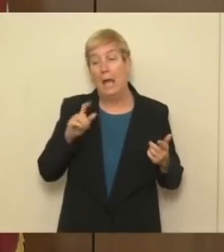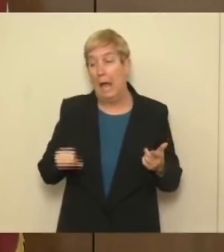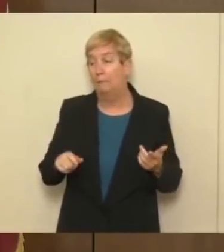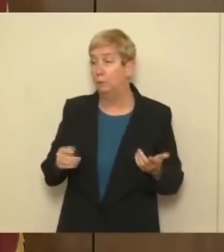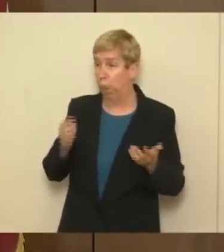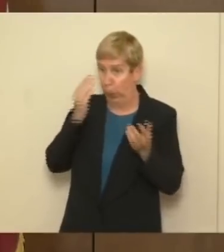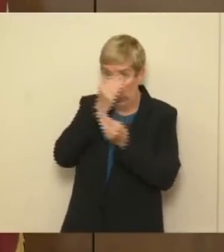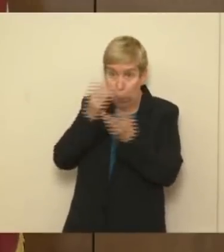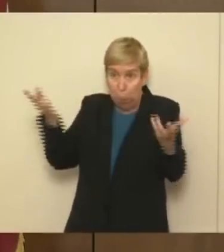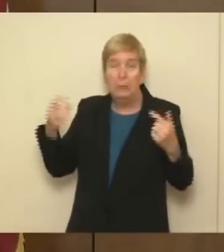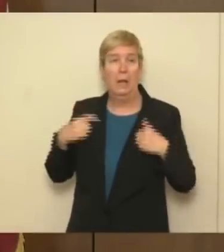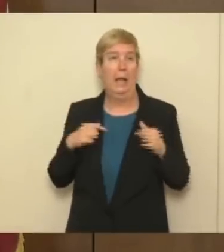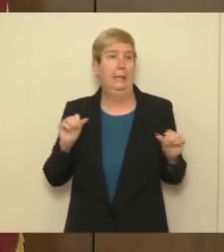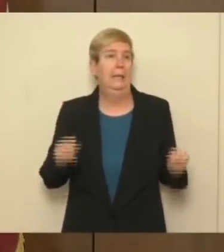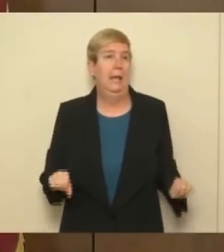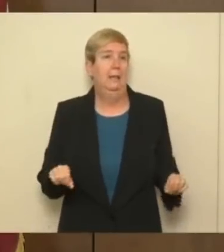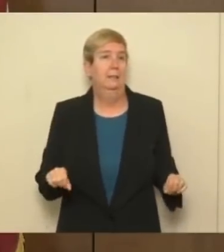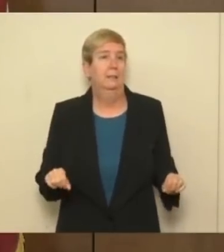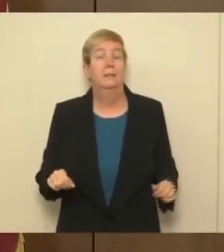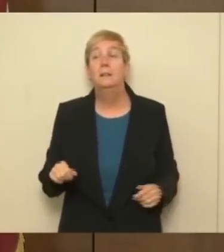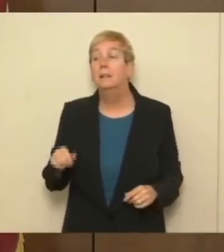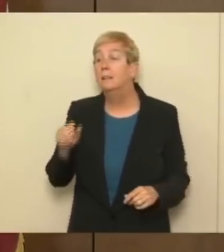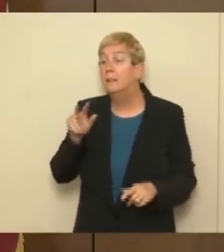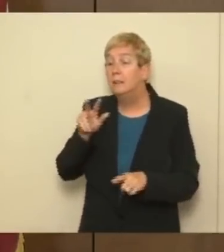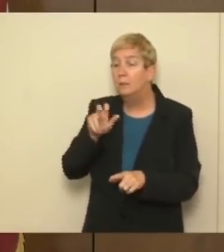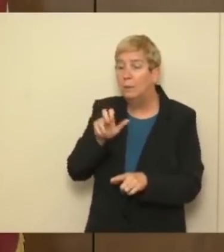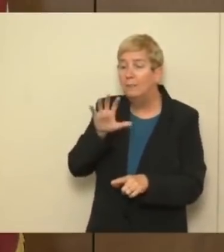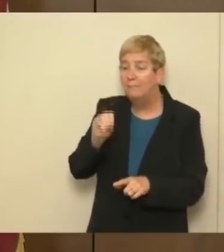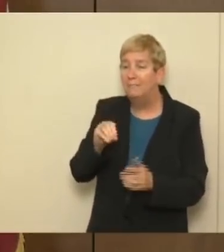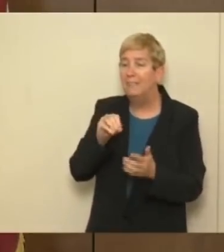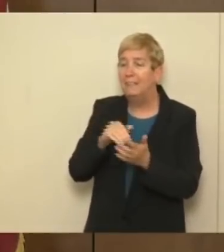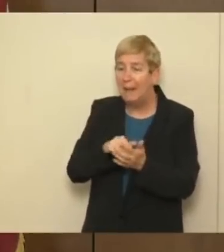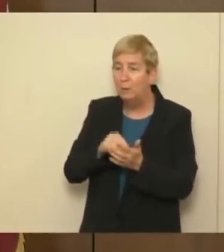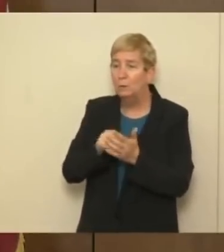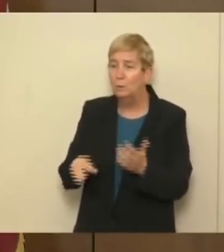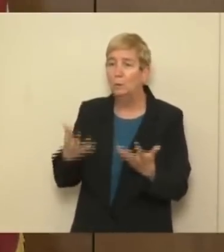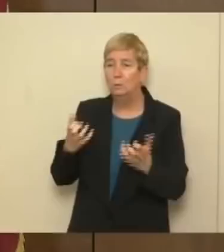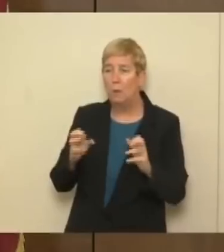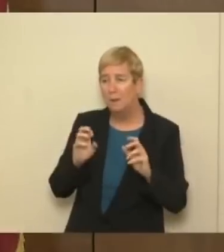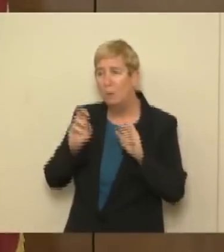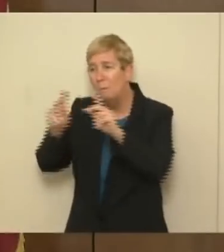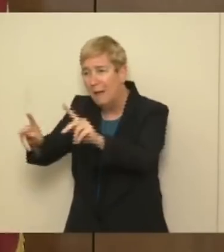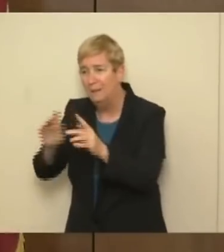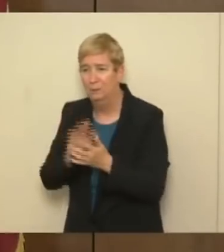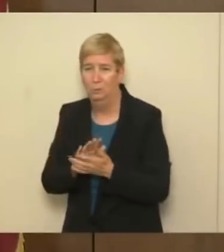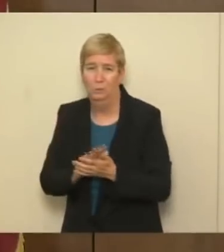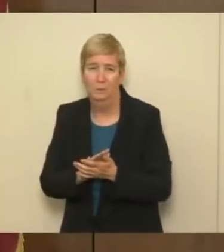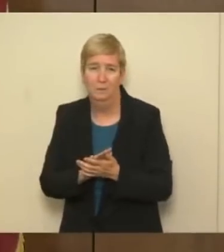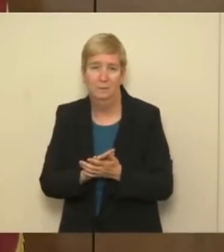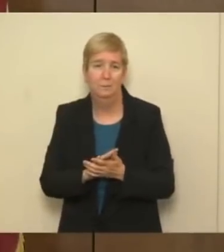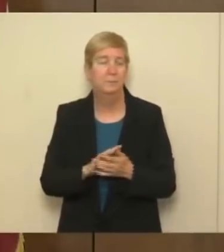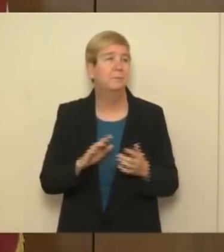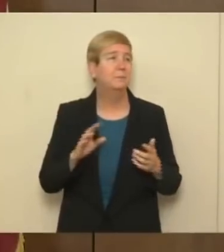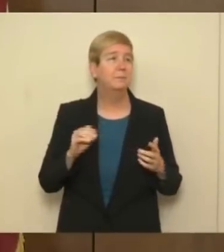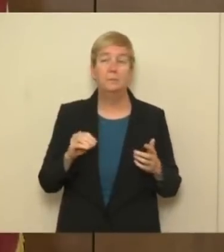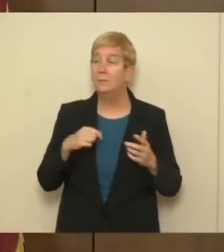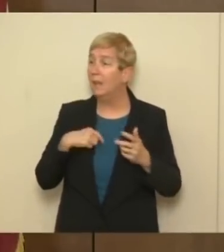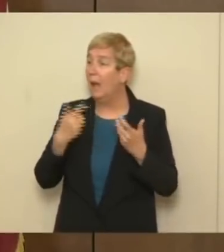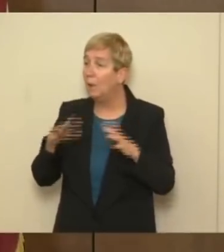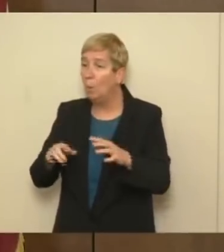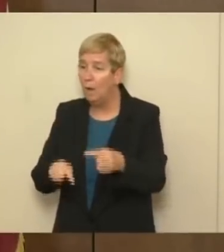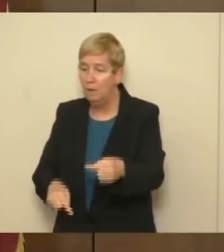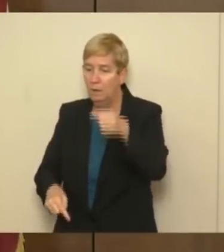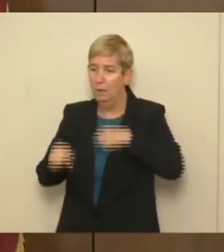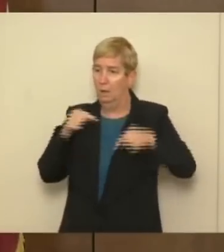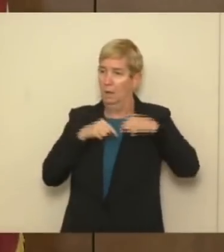making sure that 350,000 students can go back to school and that I don't have to reverse the decisions